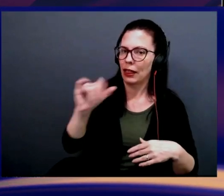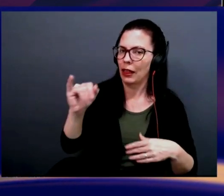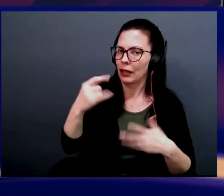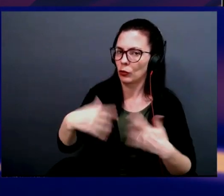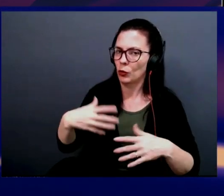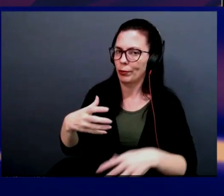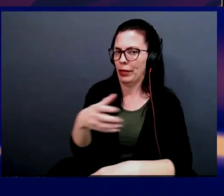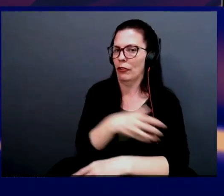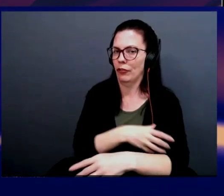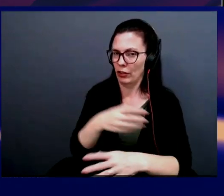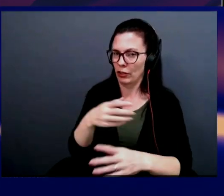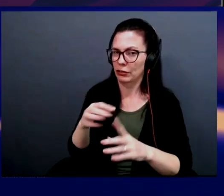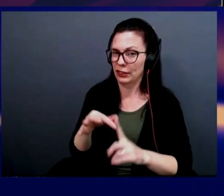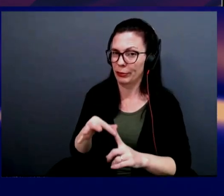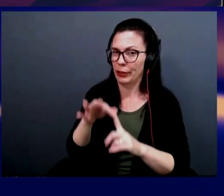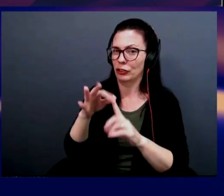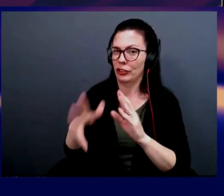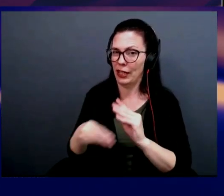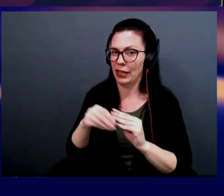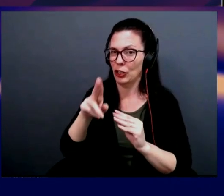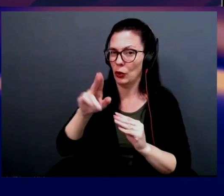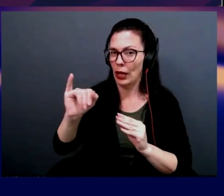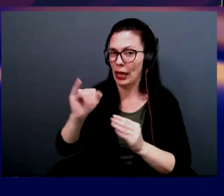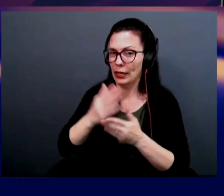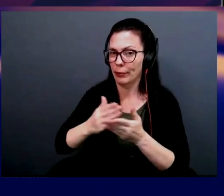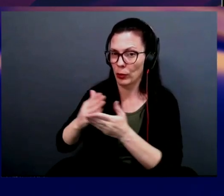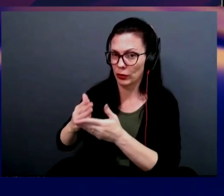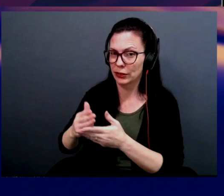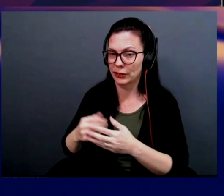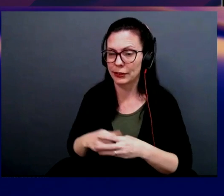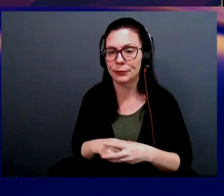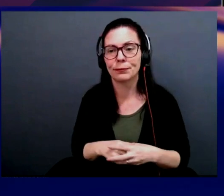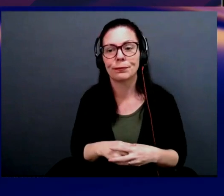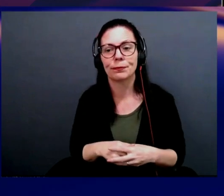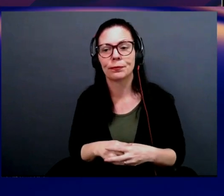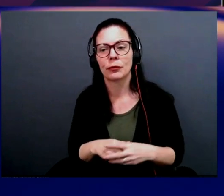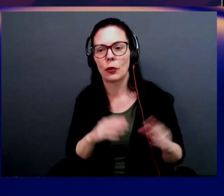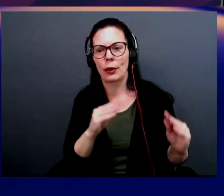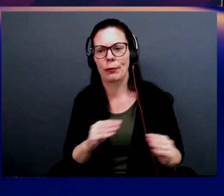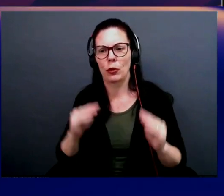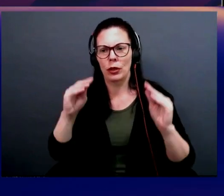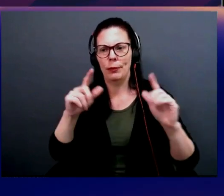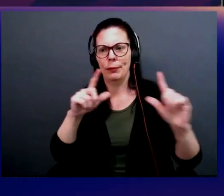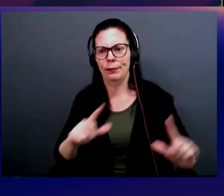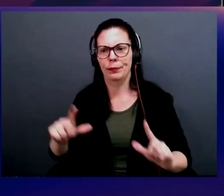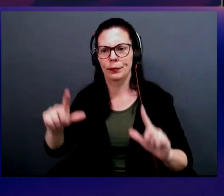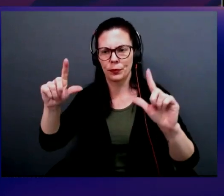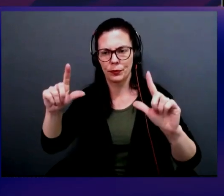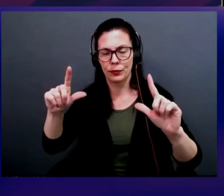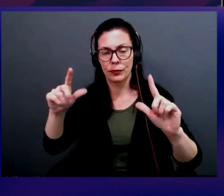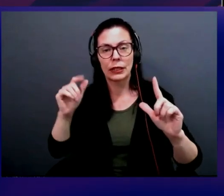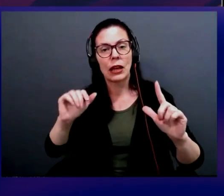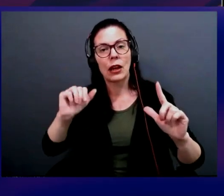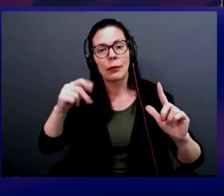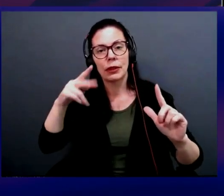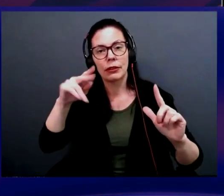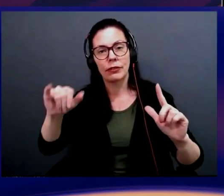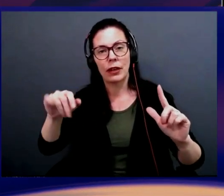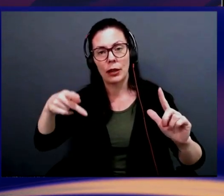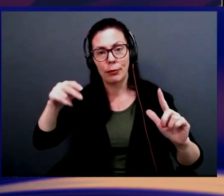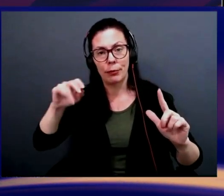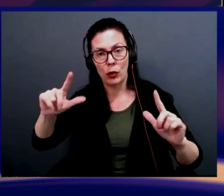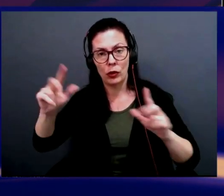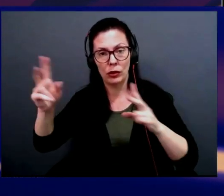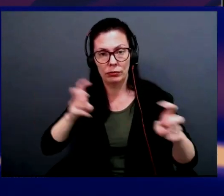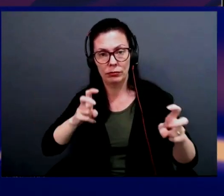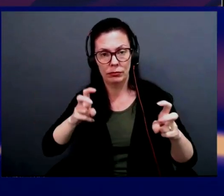components. Okay, so let's bump this up a little bit. So when I did the Amplify pull, first it